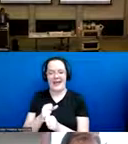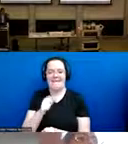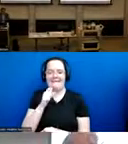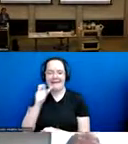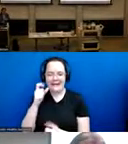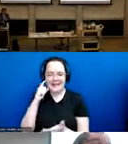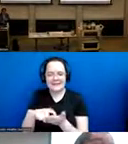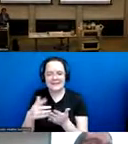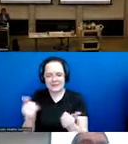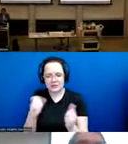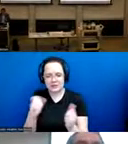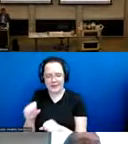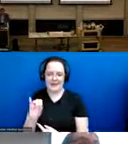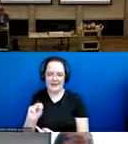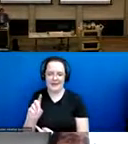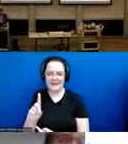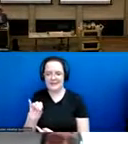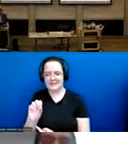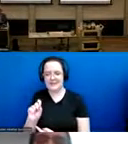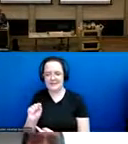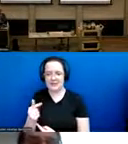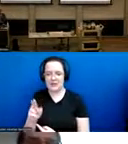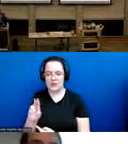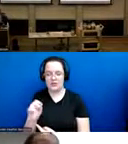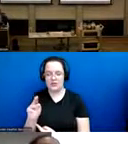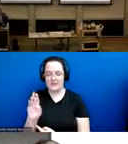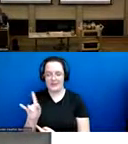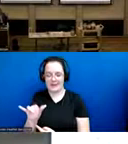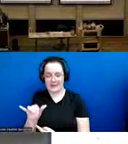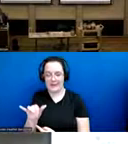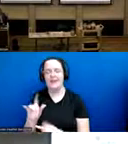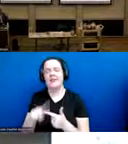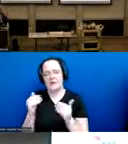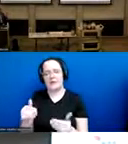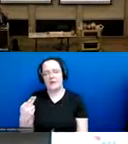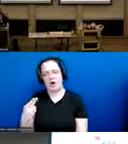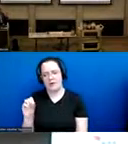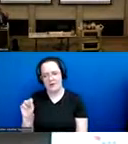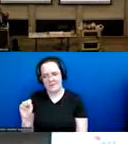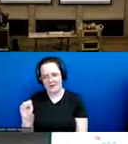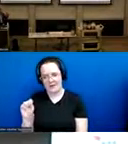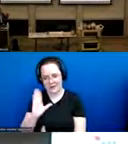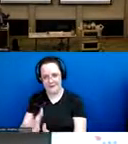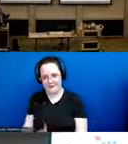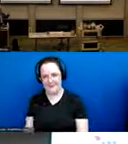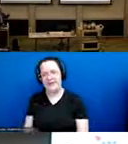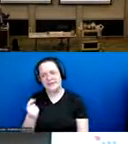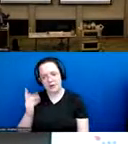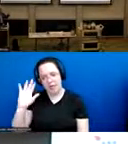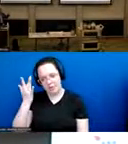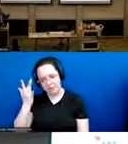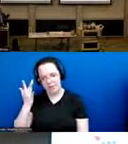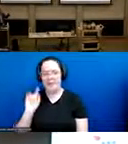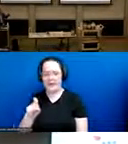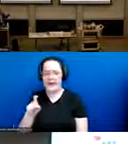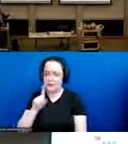polarization basis, so then you can do Hongo-Mandel interference, right? This is It's a little bit painful, right? And you need to be able to